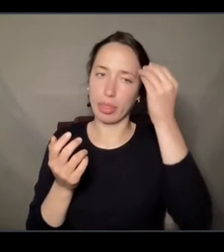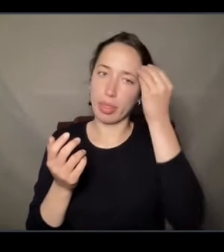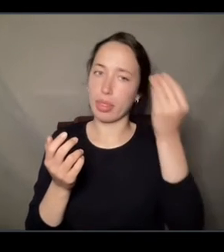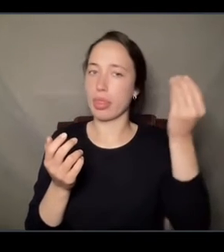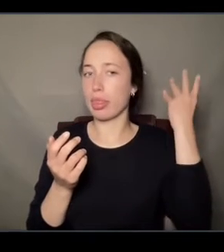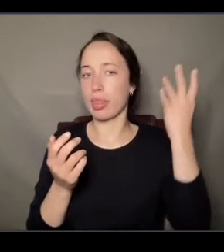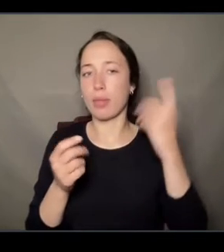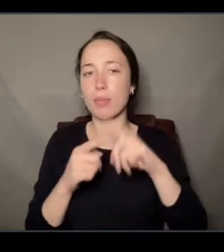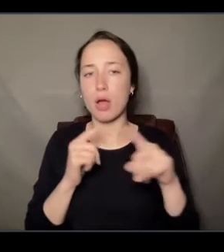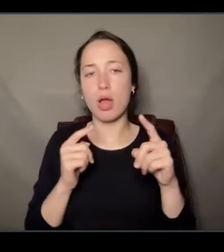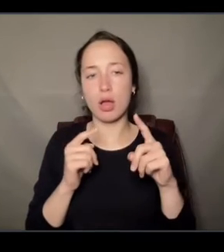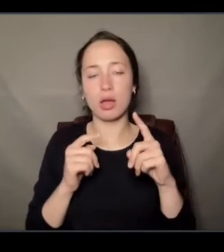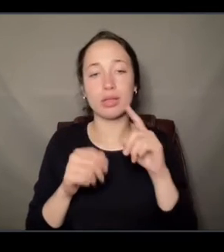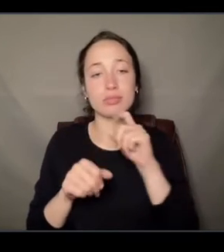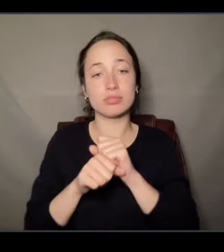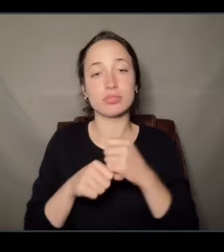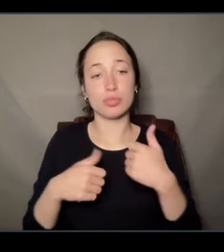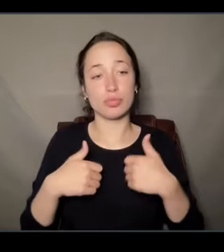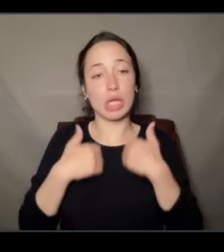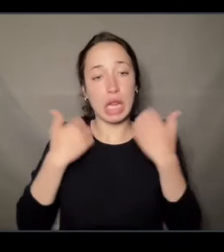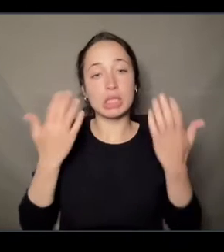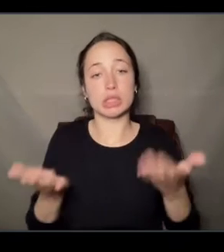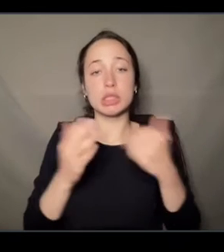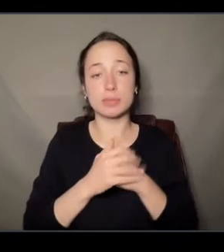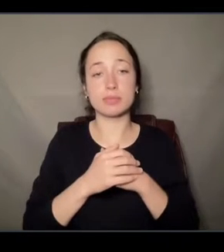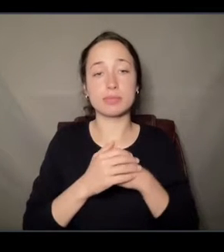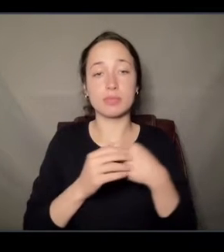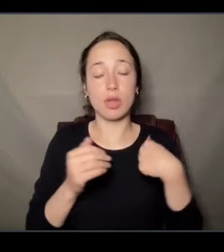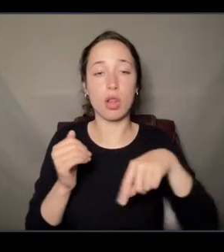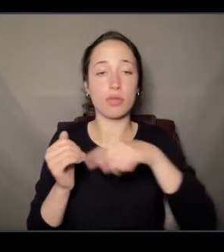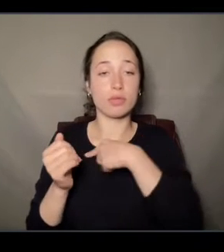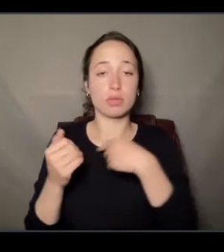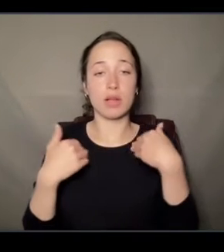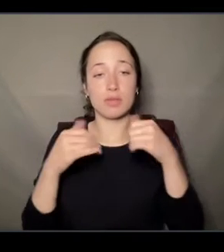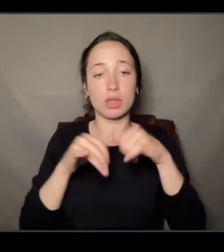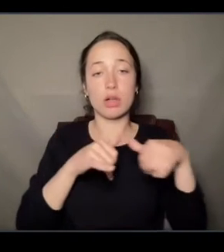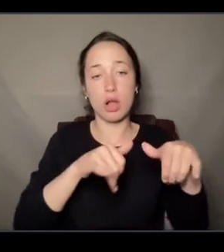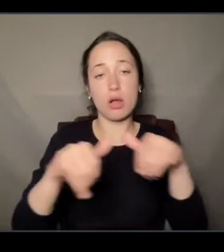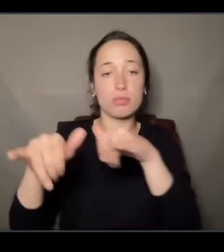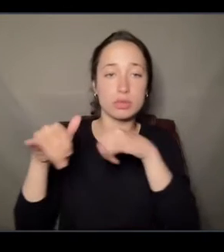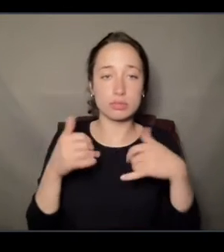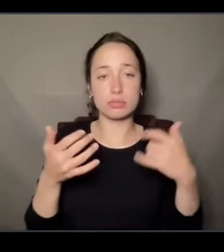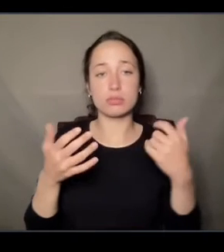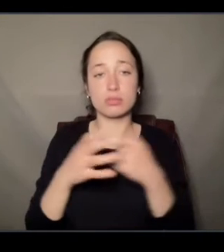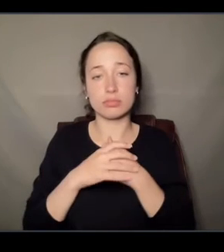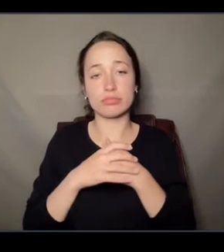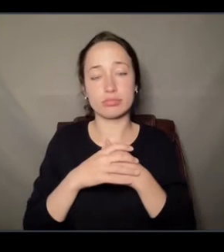but you know, that is the reality, the thing that all of us humans have in common.